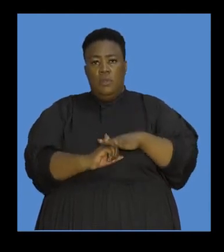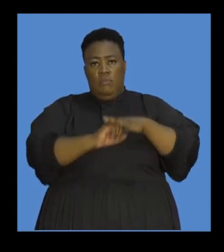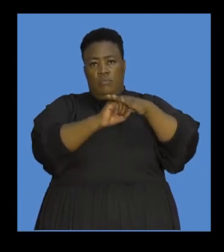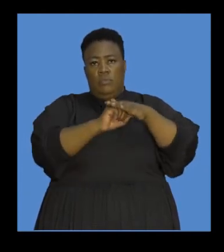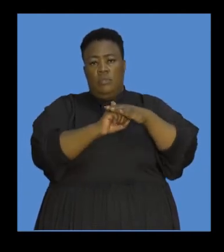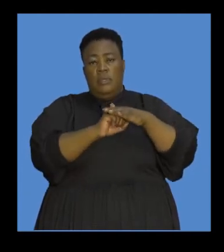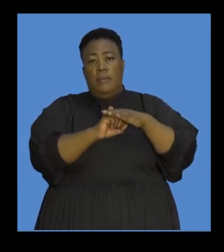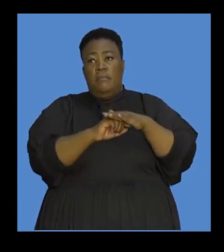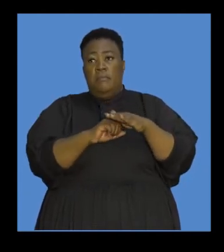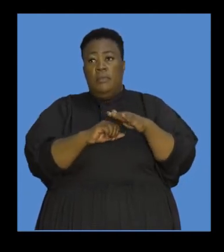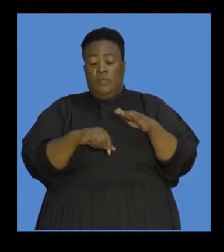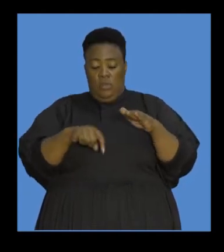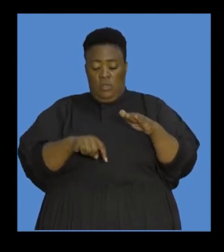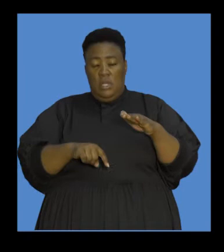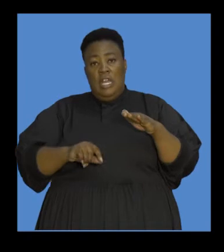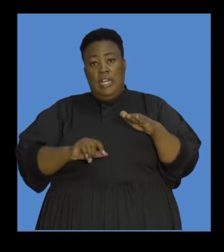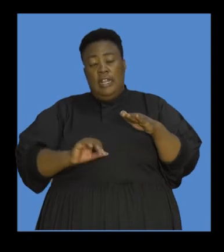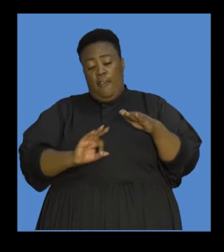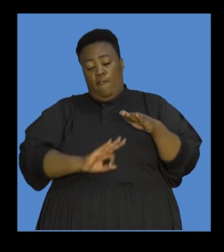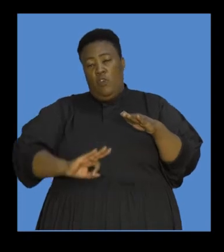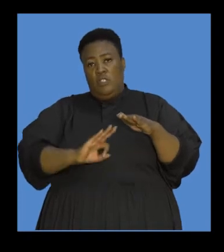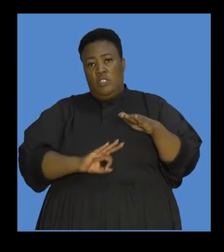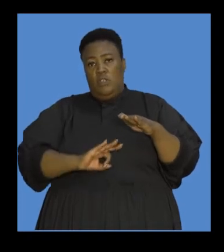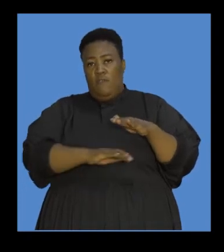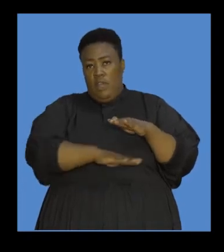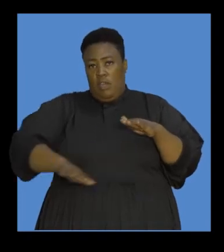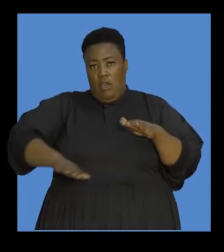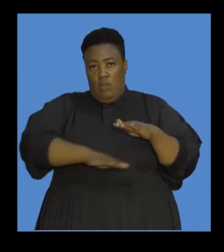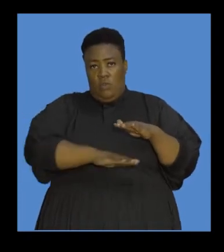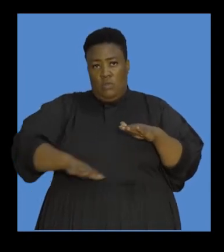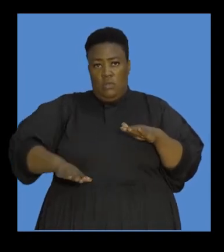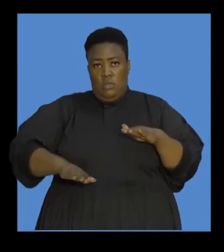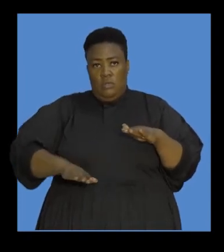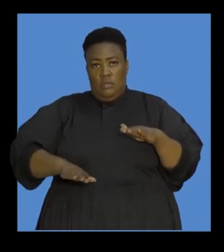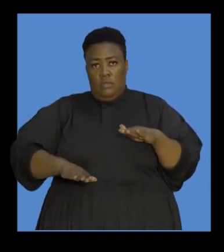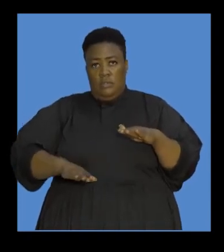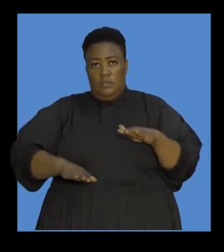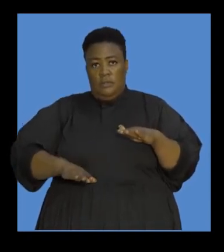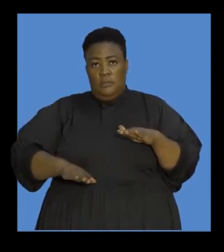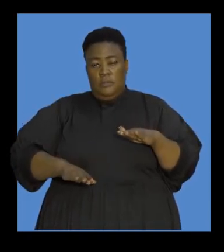you. So this is the force of the ground